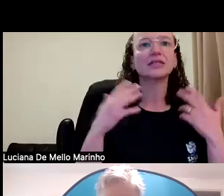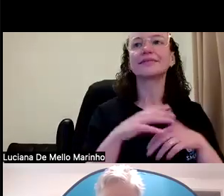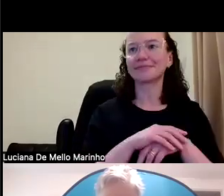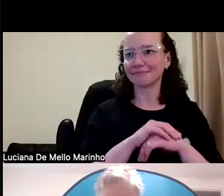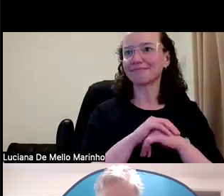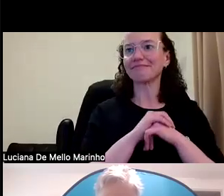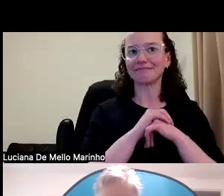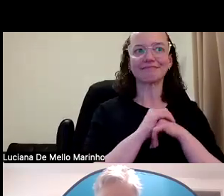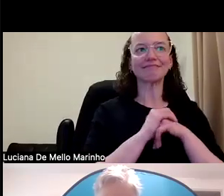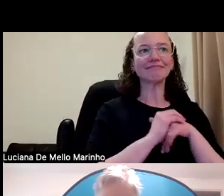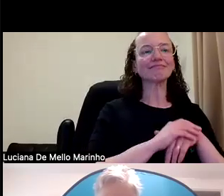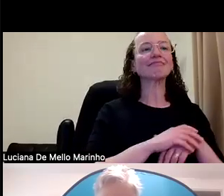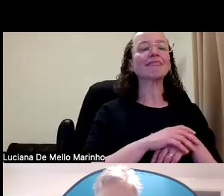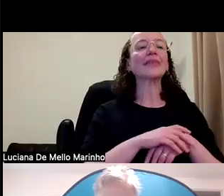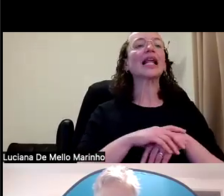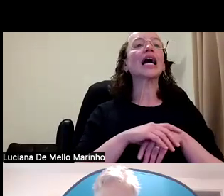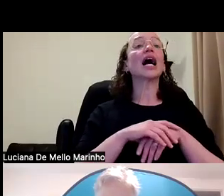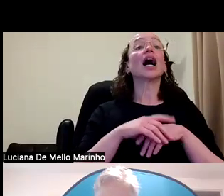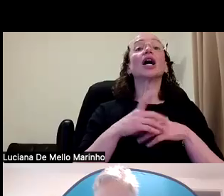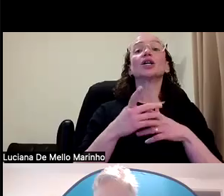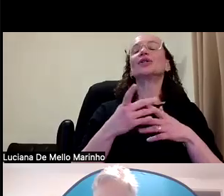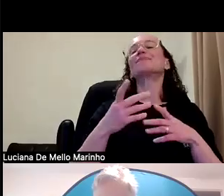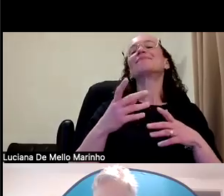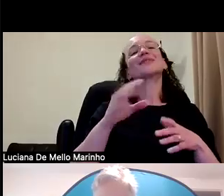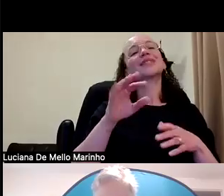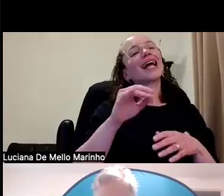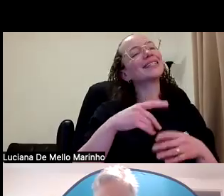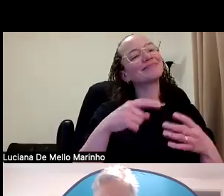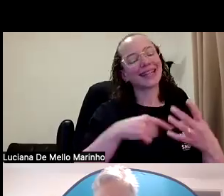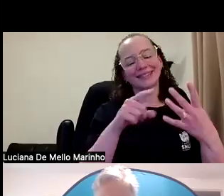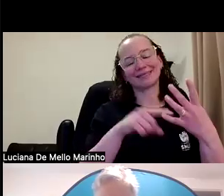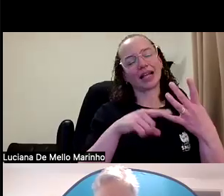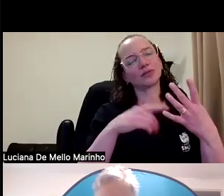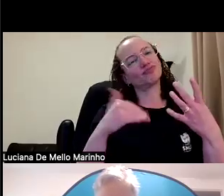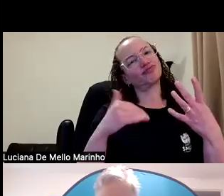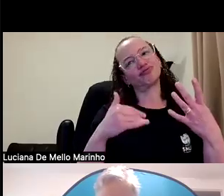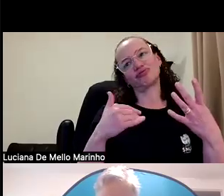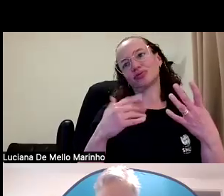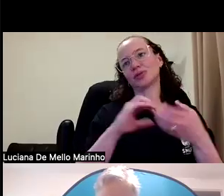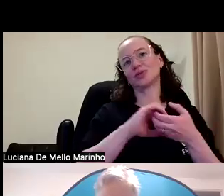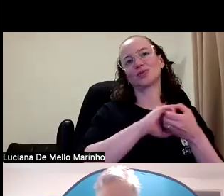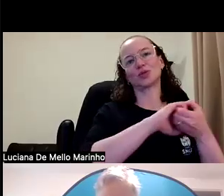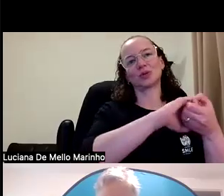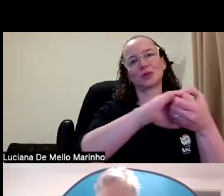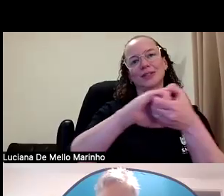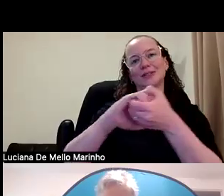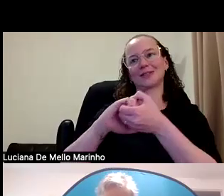you're not struggling, that you don't feel you don't feel awkward or doubt your skill.